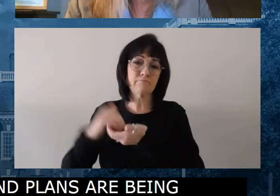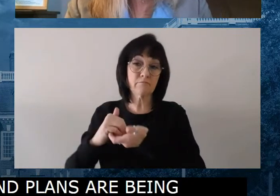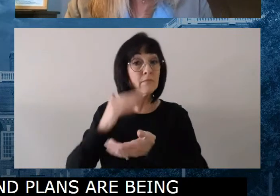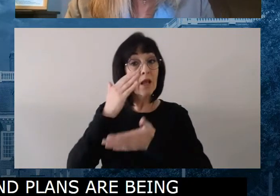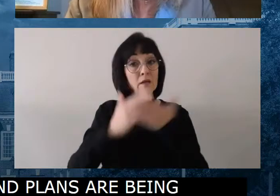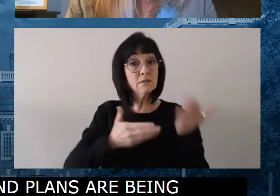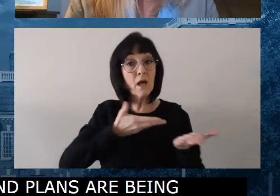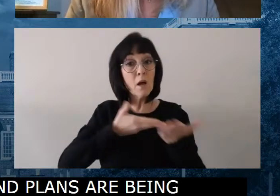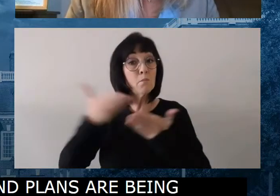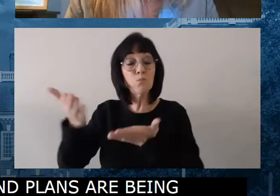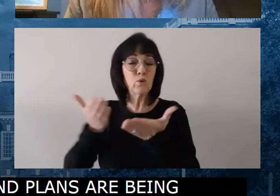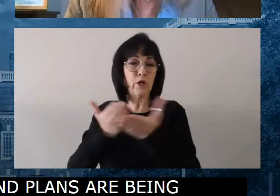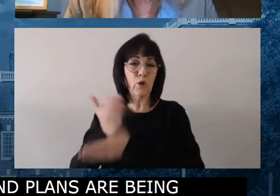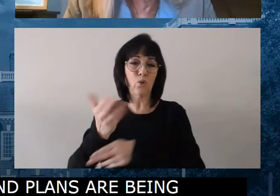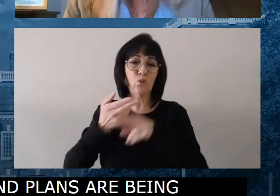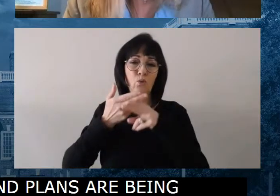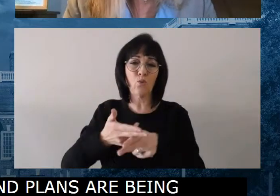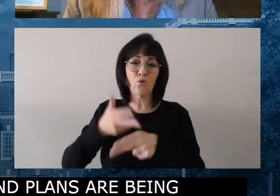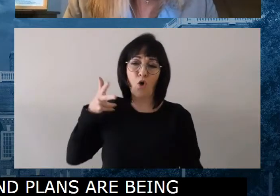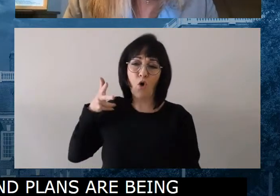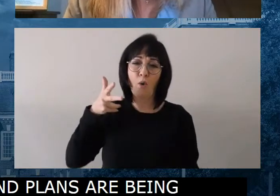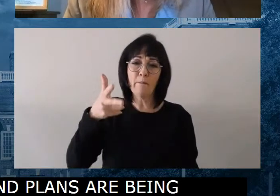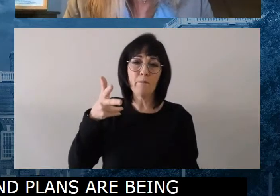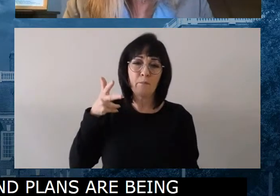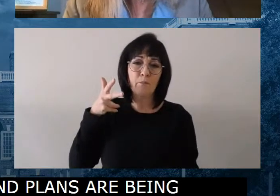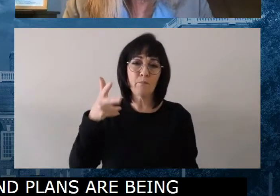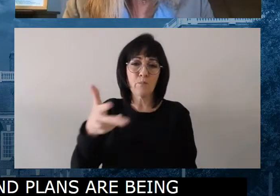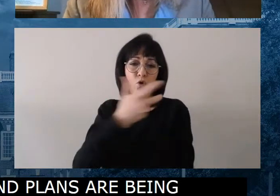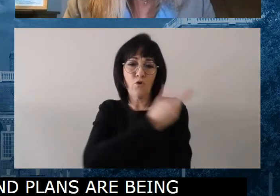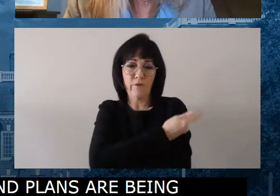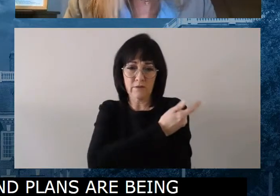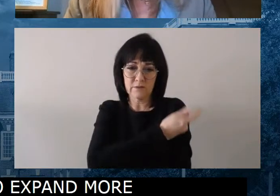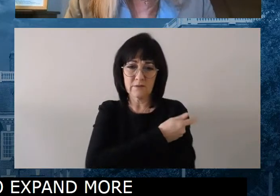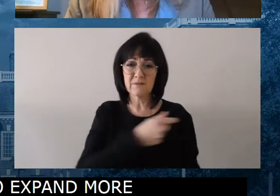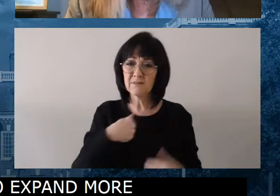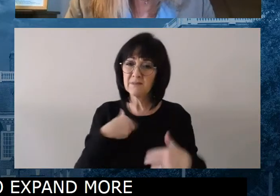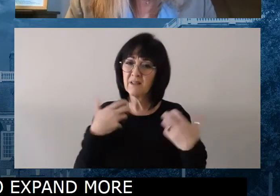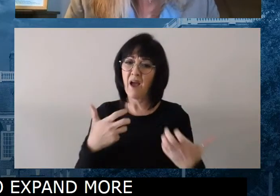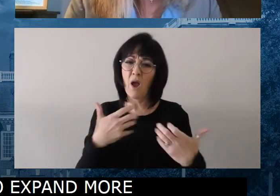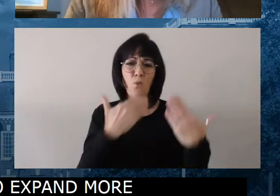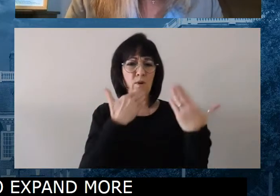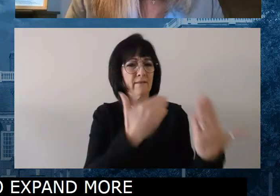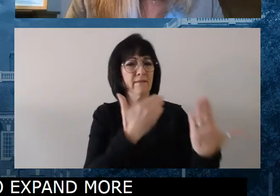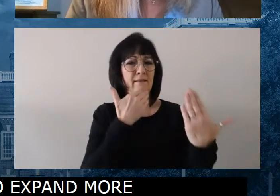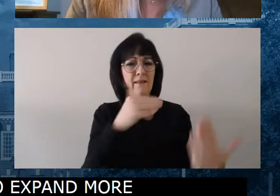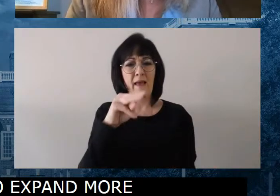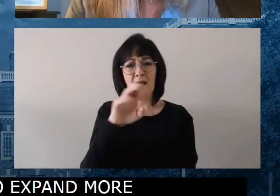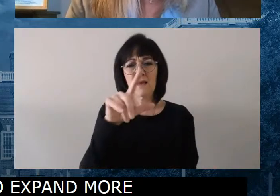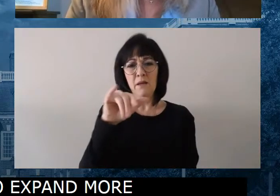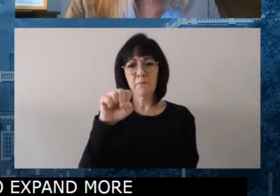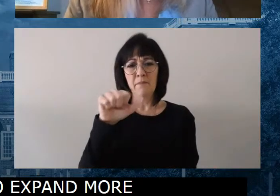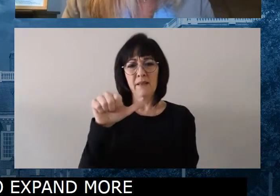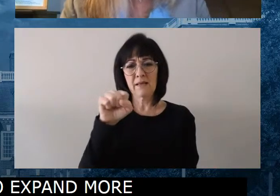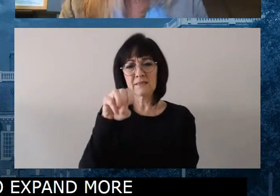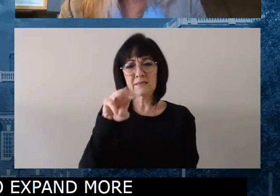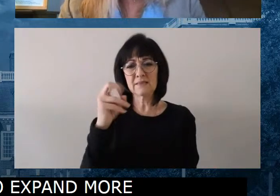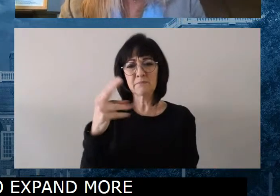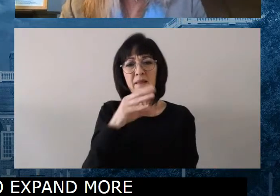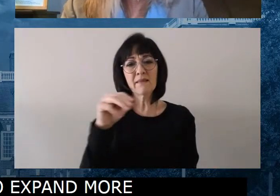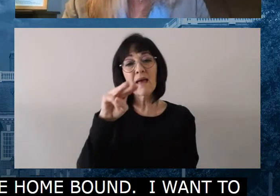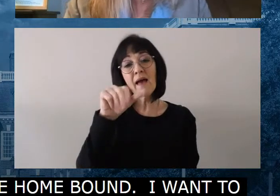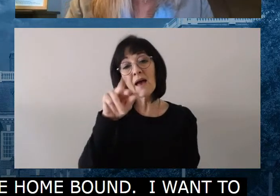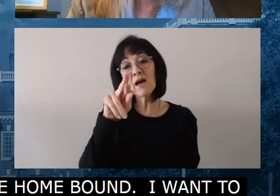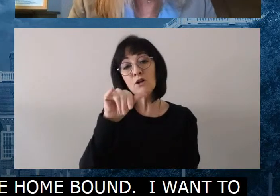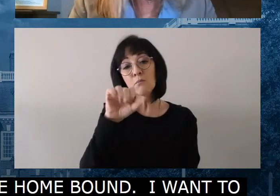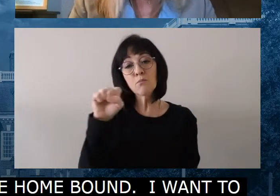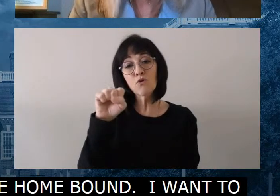are homebound. I just want to take a second to give a huge shout out to Melissa Smith and Marissa Catalan, who have